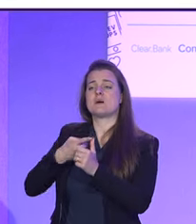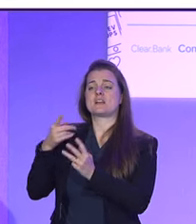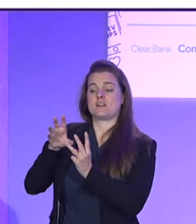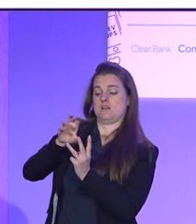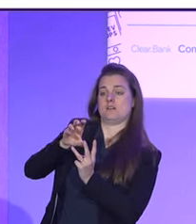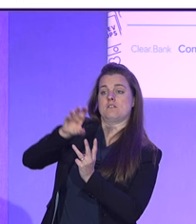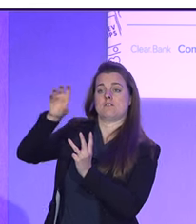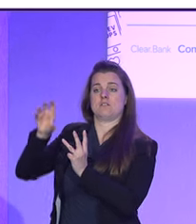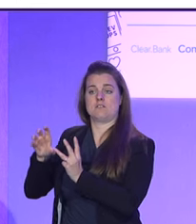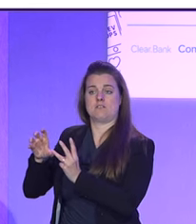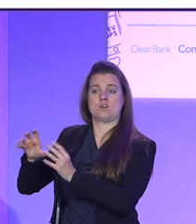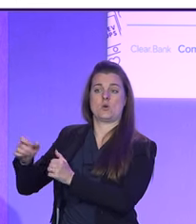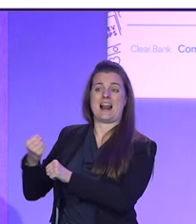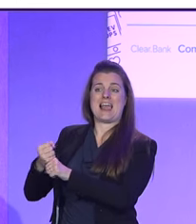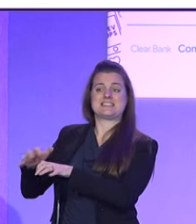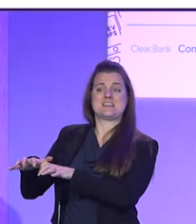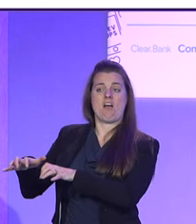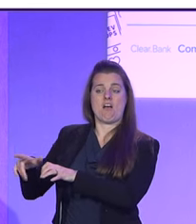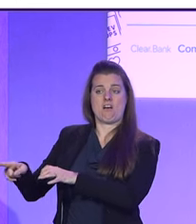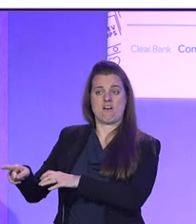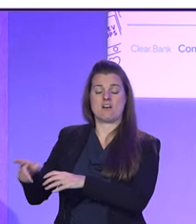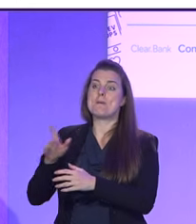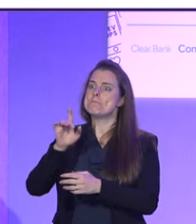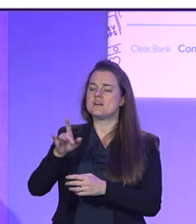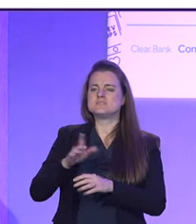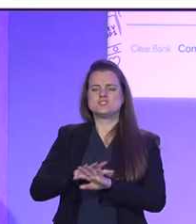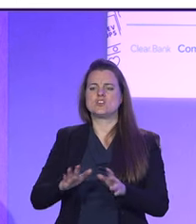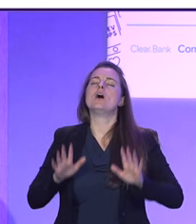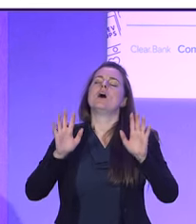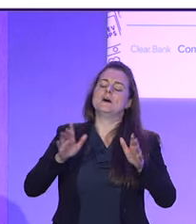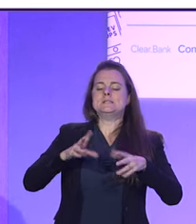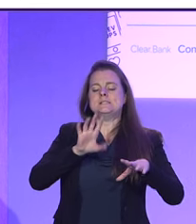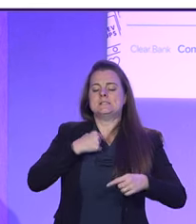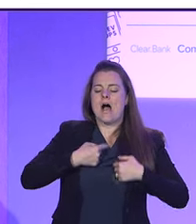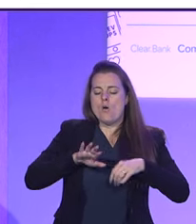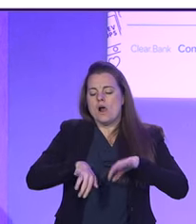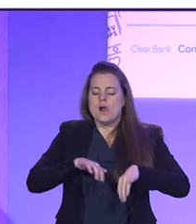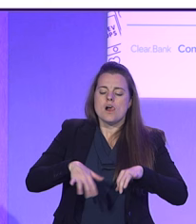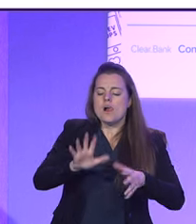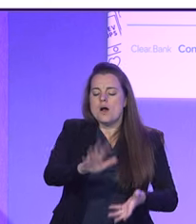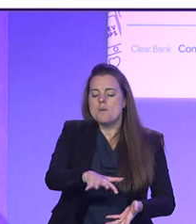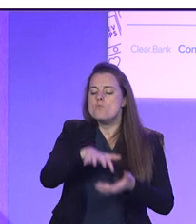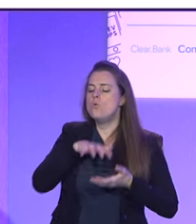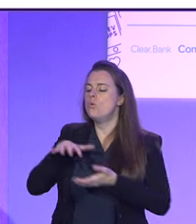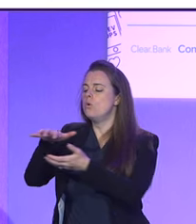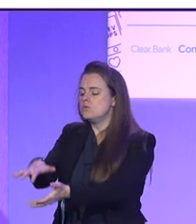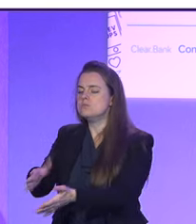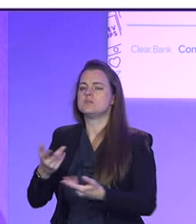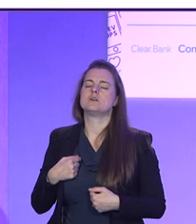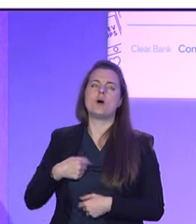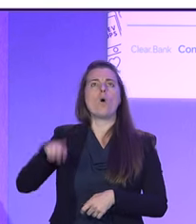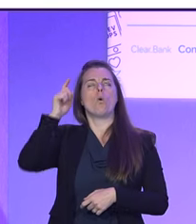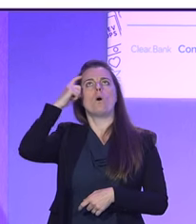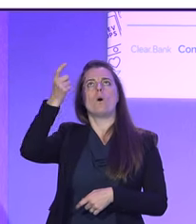example. You introduce automation here for doing these things. You don't have to every 3 months, 2 weeks, move this data